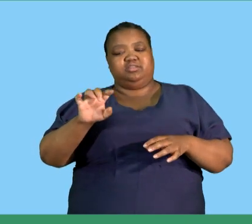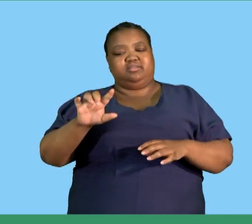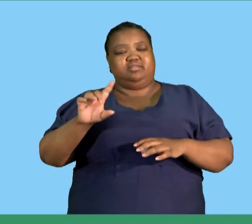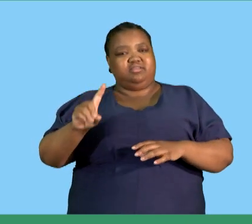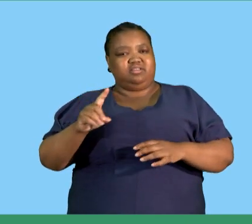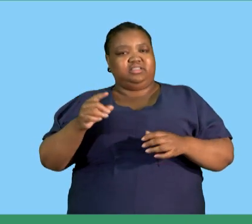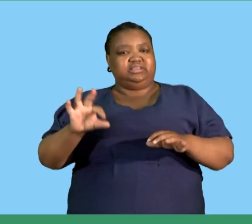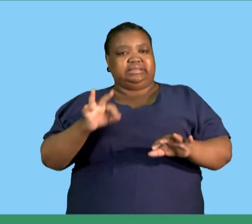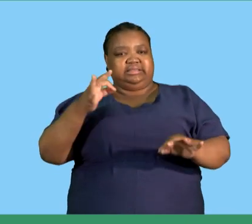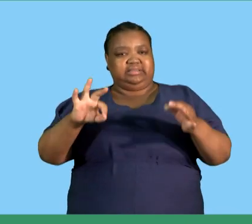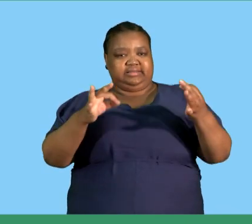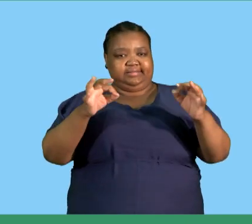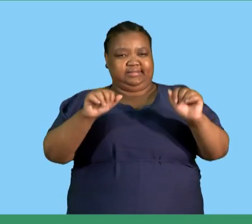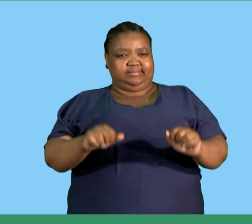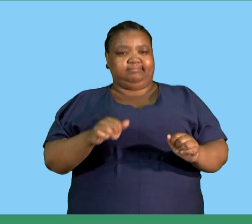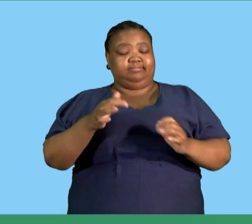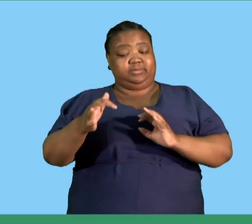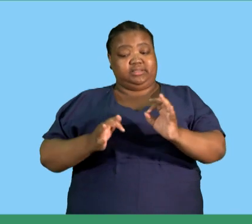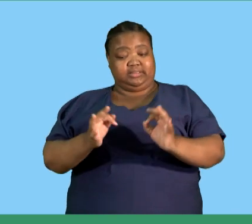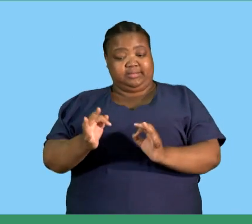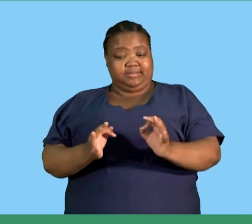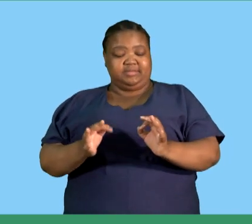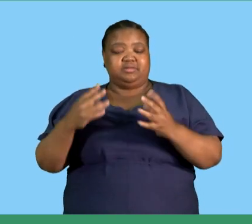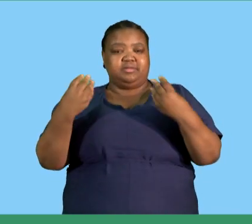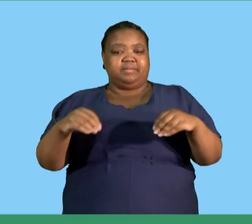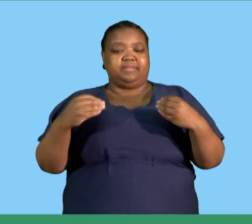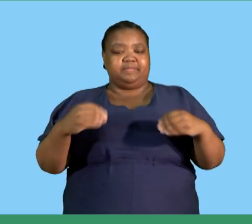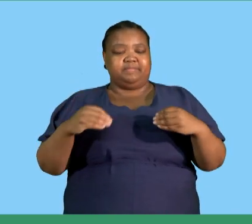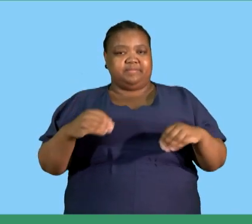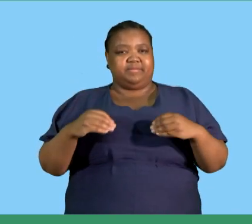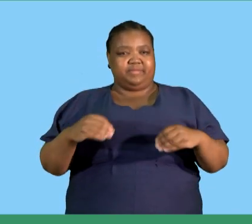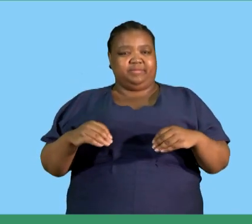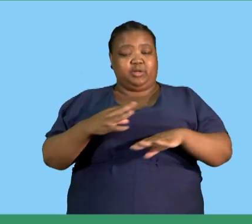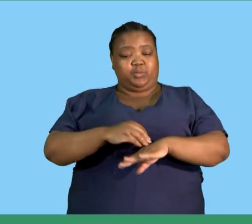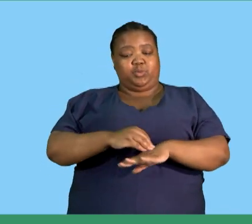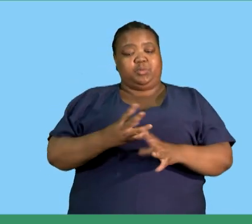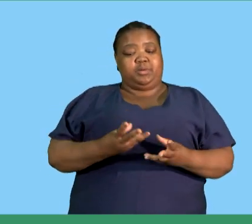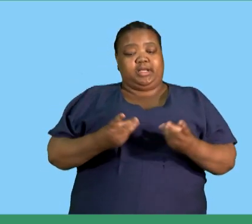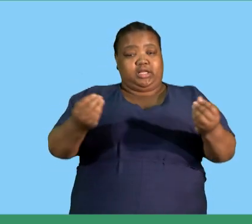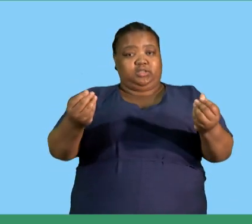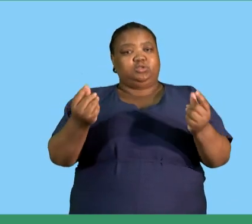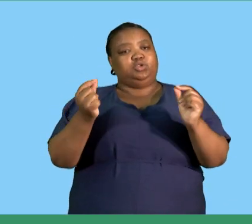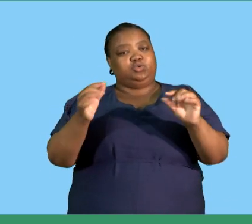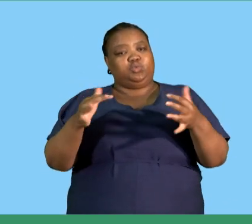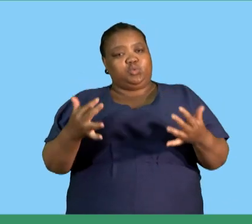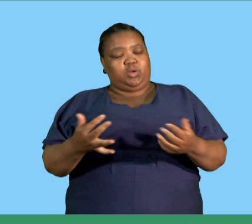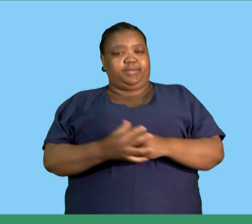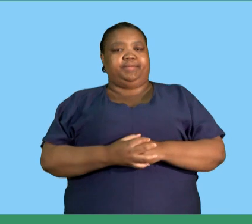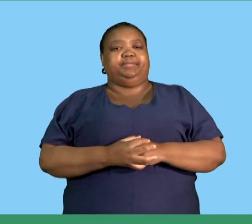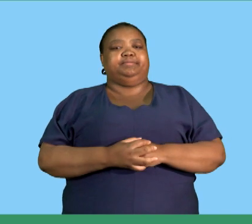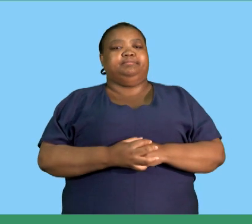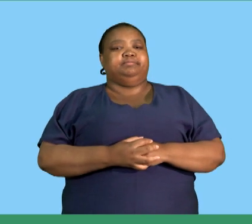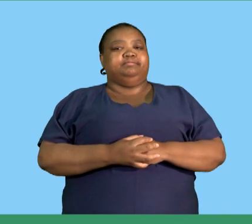should be able to explain or advise businesses on how they can apply the above-mentioned problem-solving techniques, these